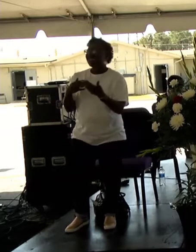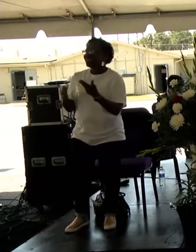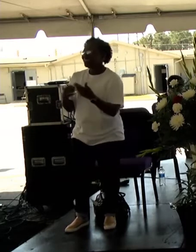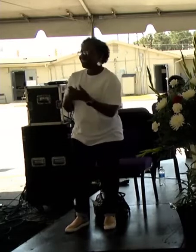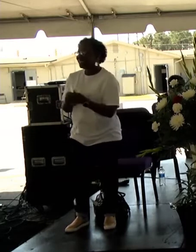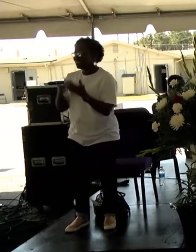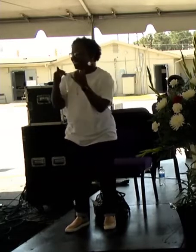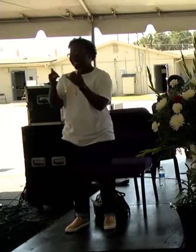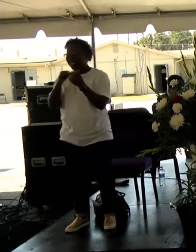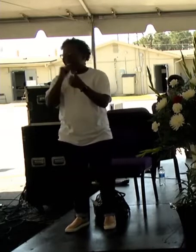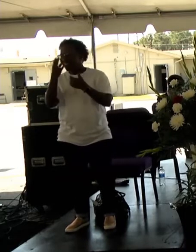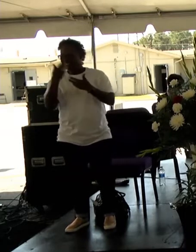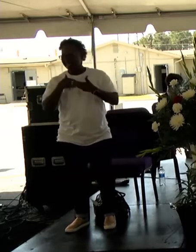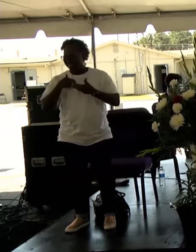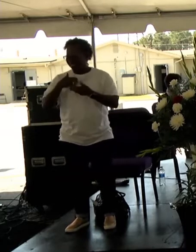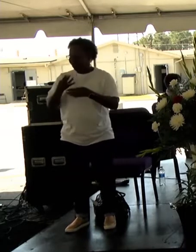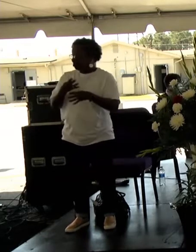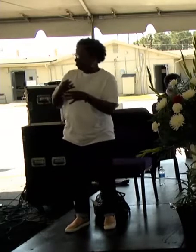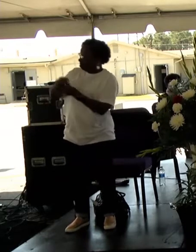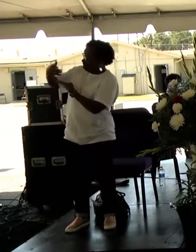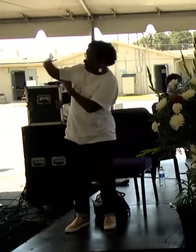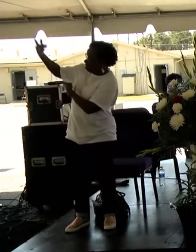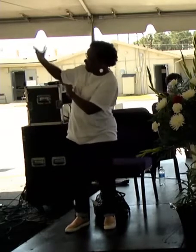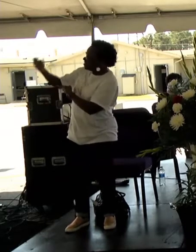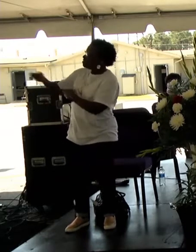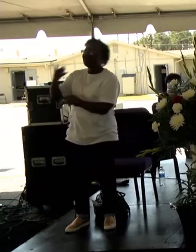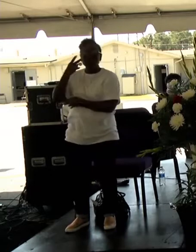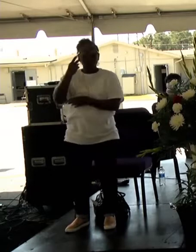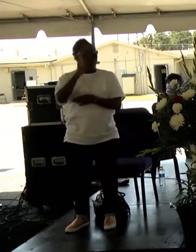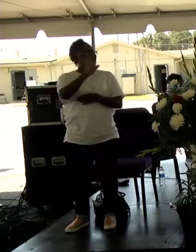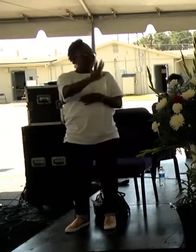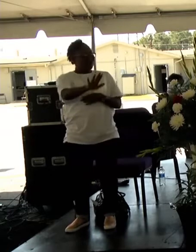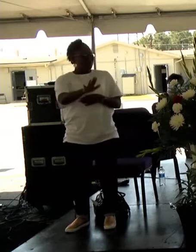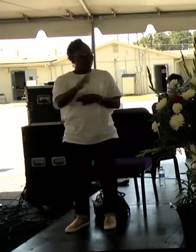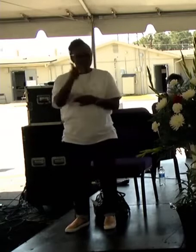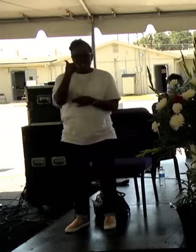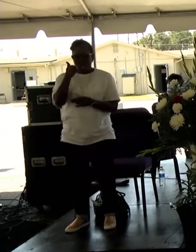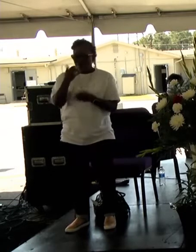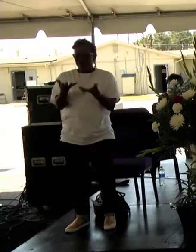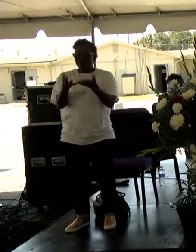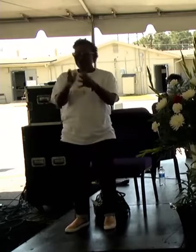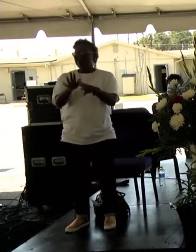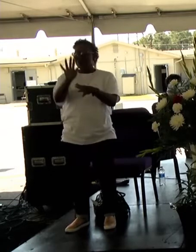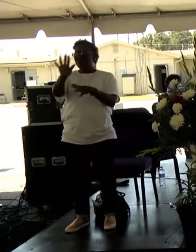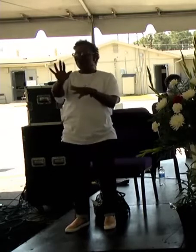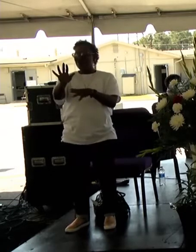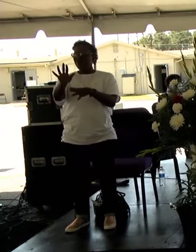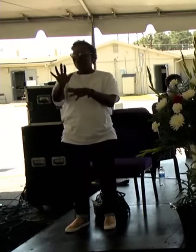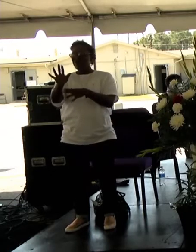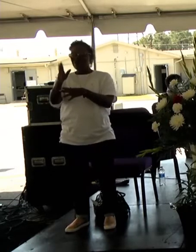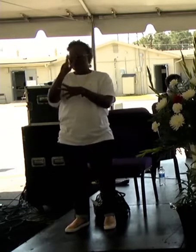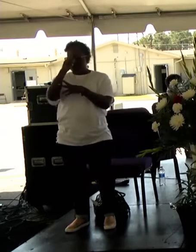no screens today, so just pull it up on your phone. Don't make your smartphone a dumb phone. Amen.